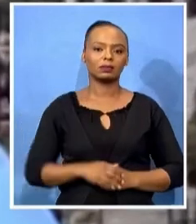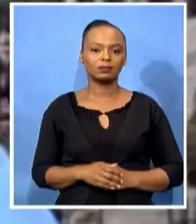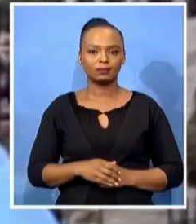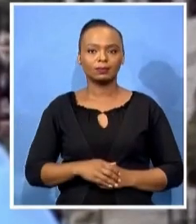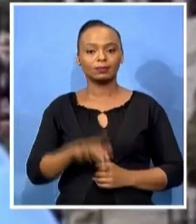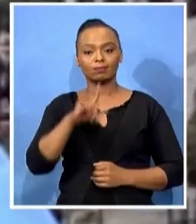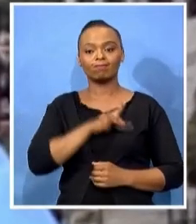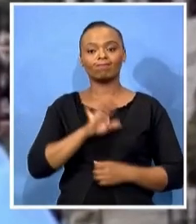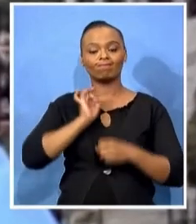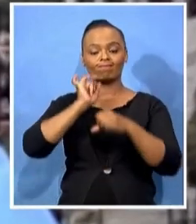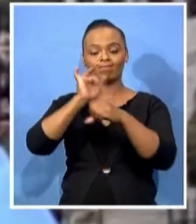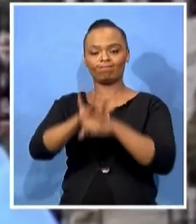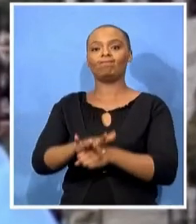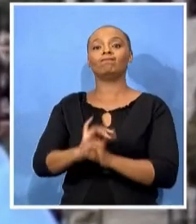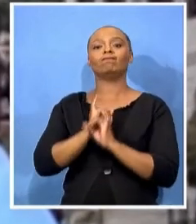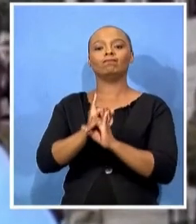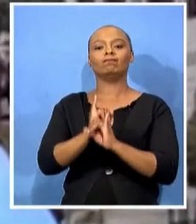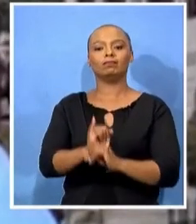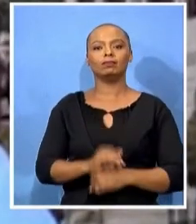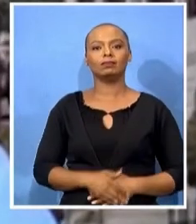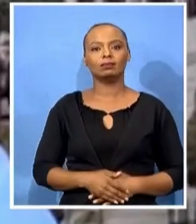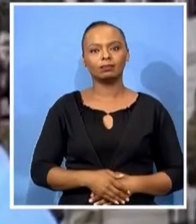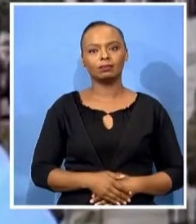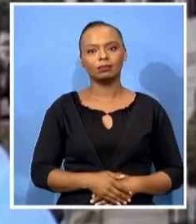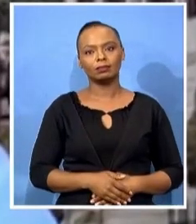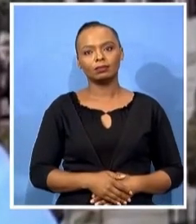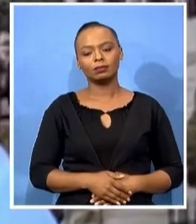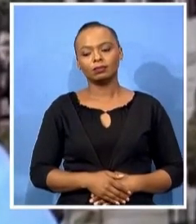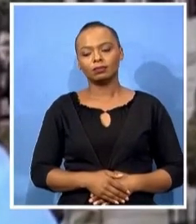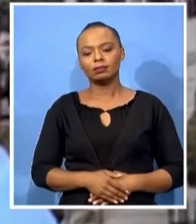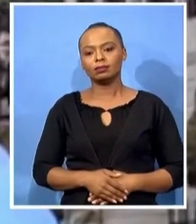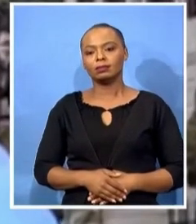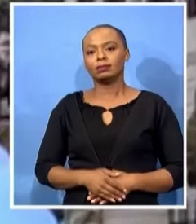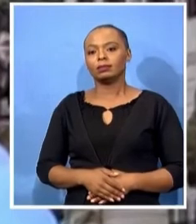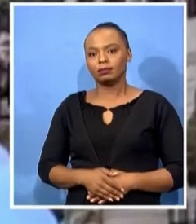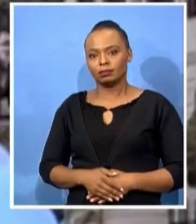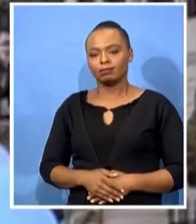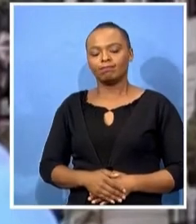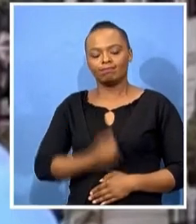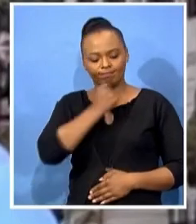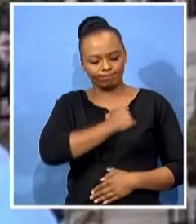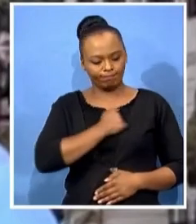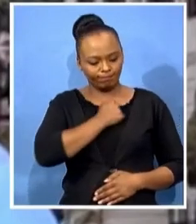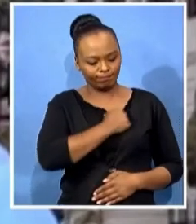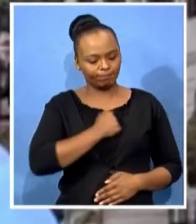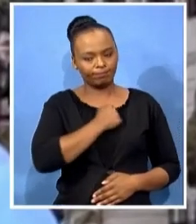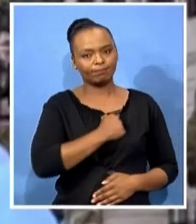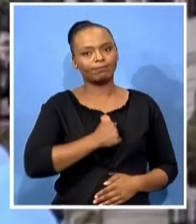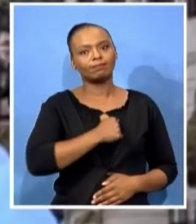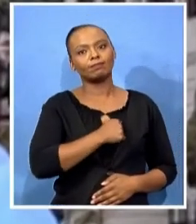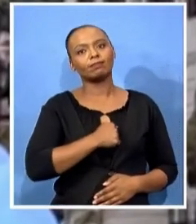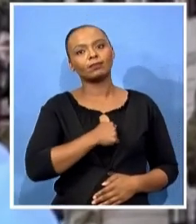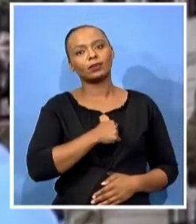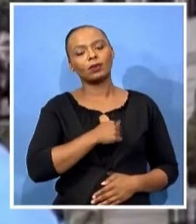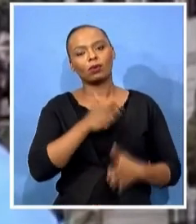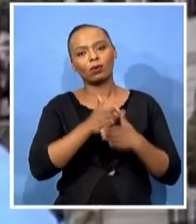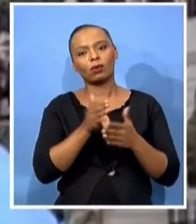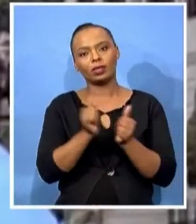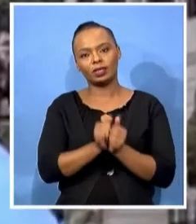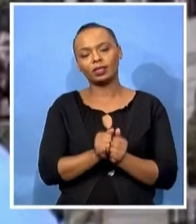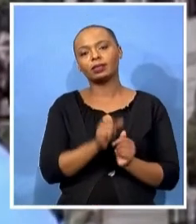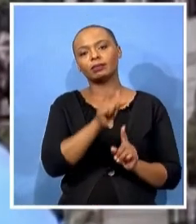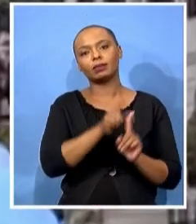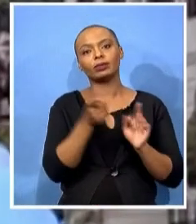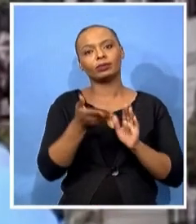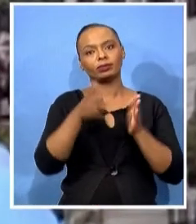our condolences to the family of our colleague who passed away over the festive season, and also to the Chairperson for